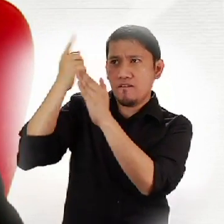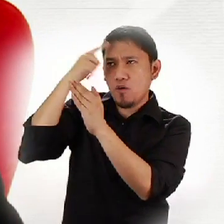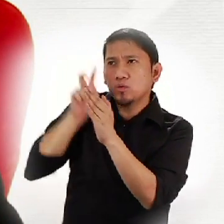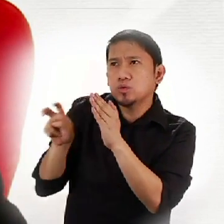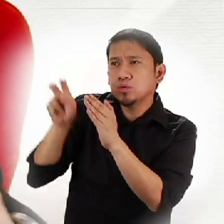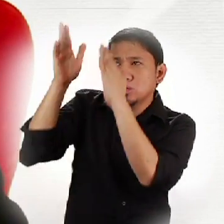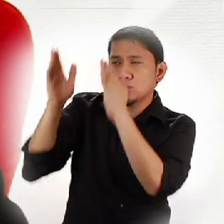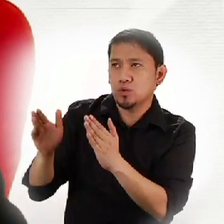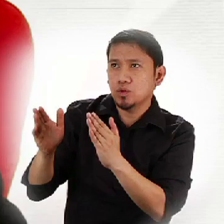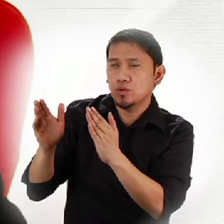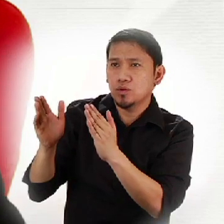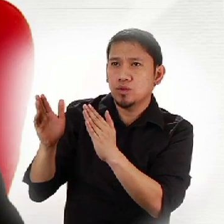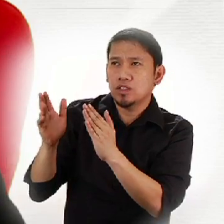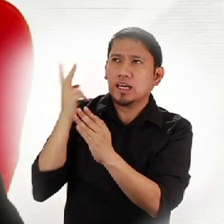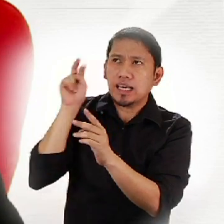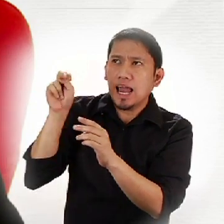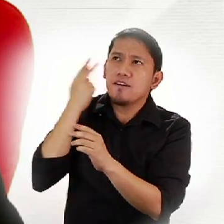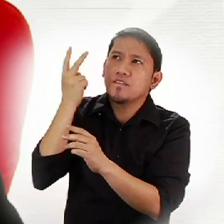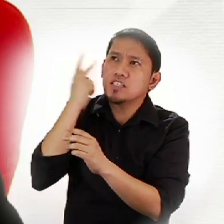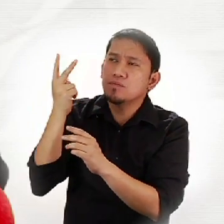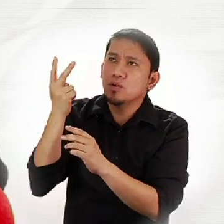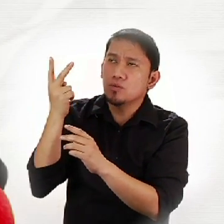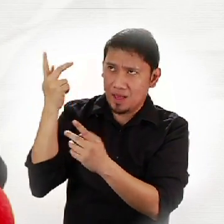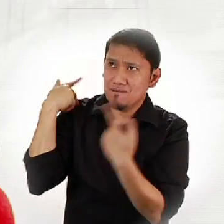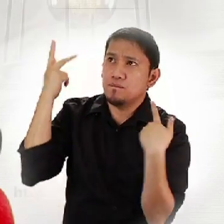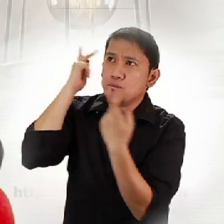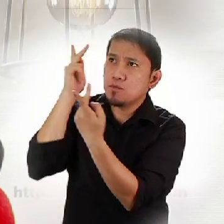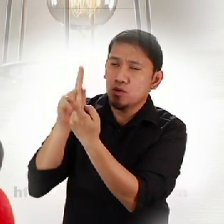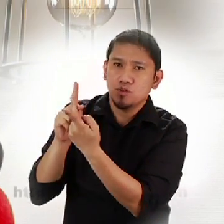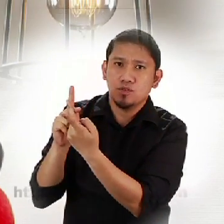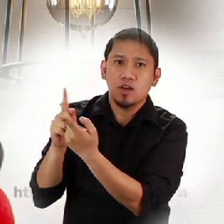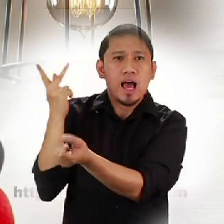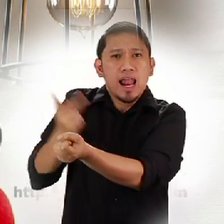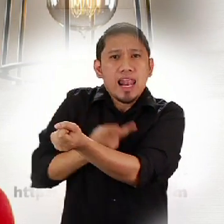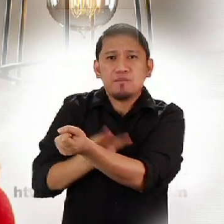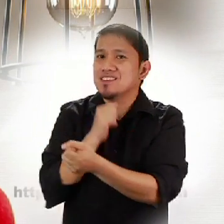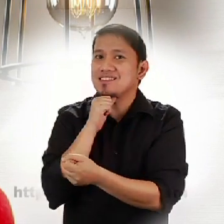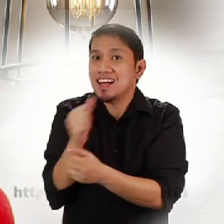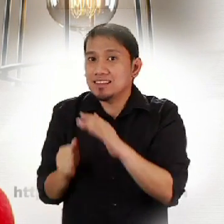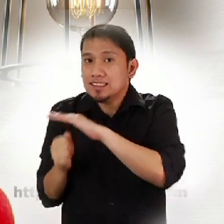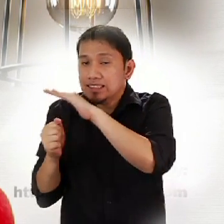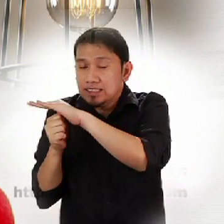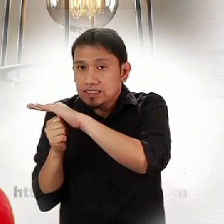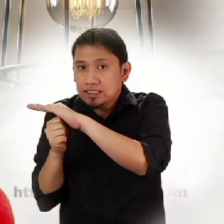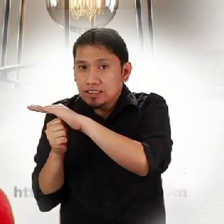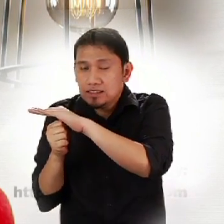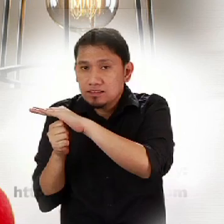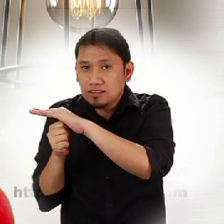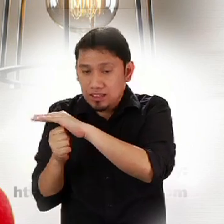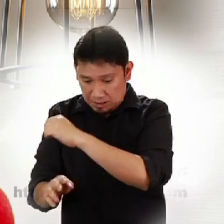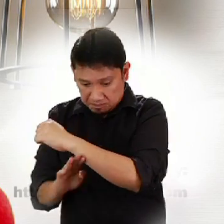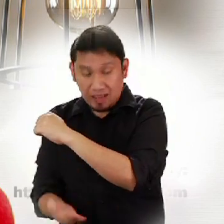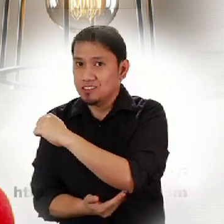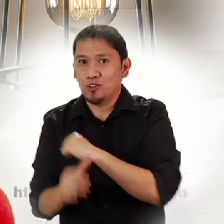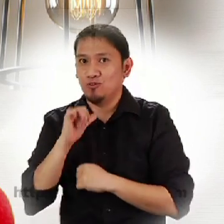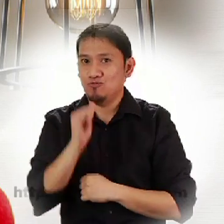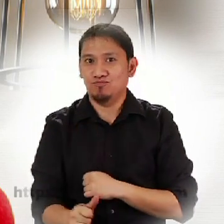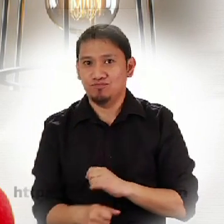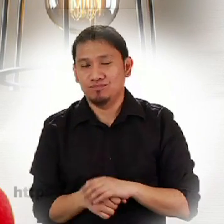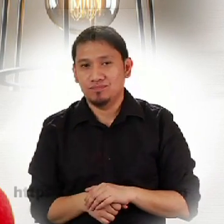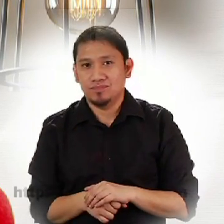visible. It must do its purpose. A lamp is not hidden under a bushel